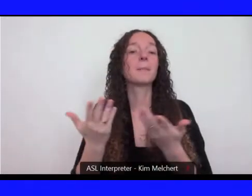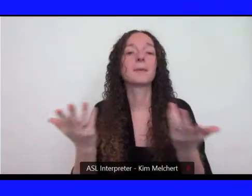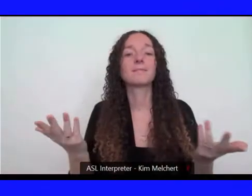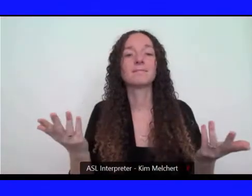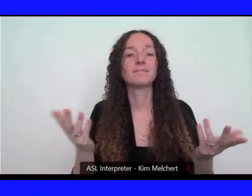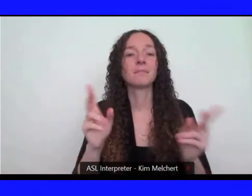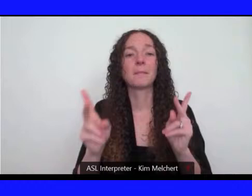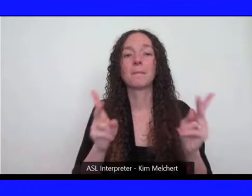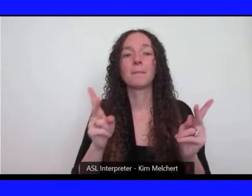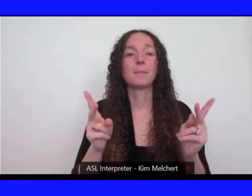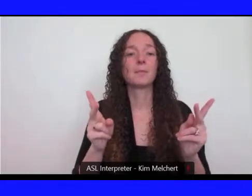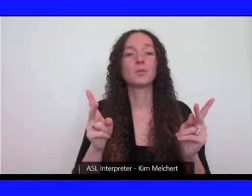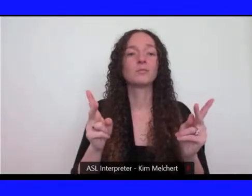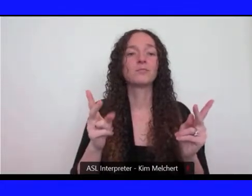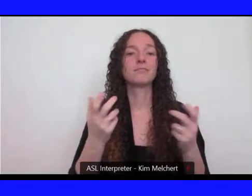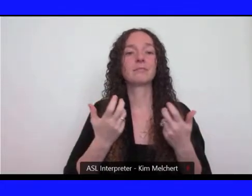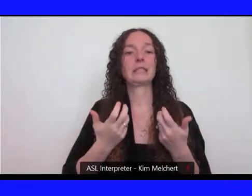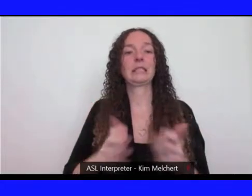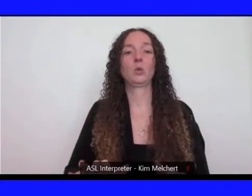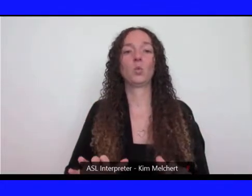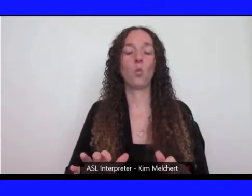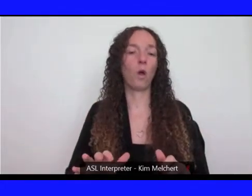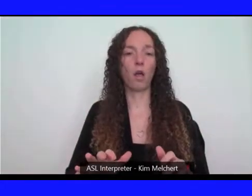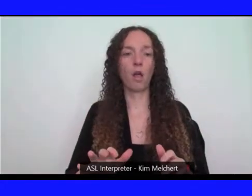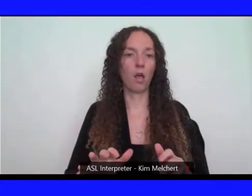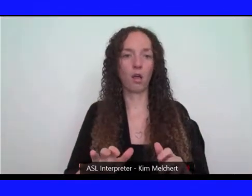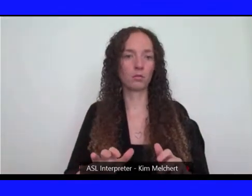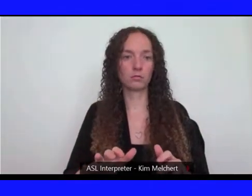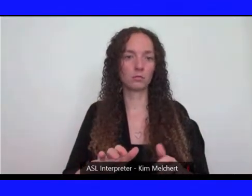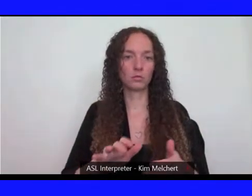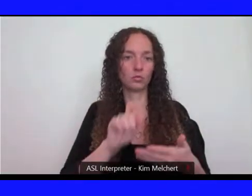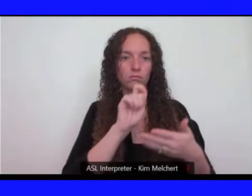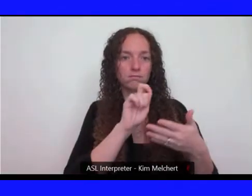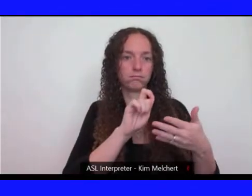to all of us. It's a very important point.